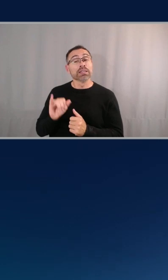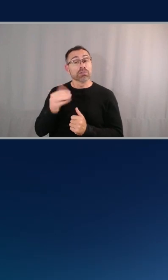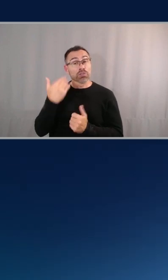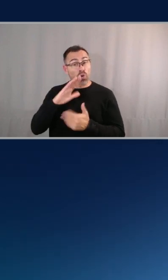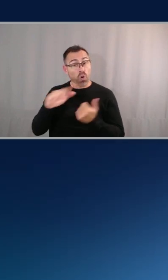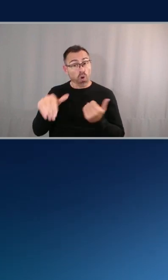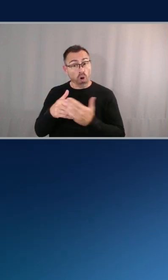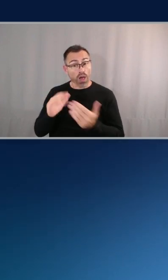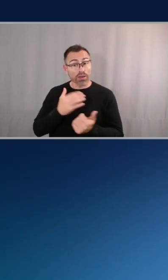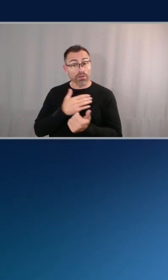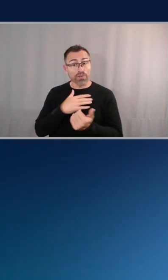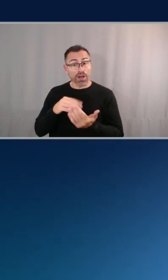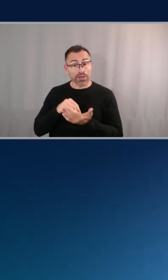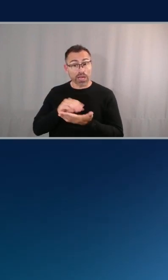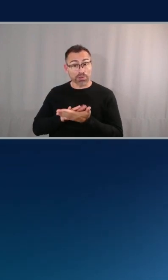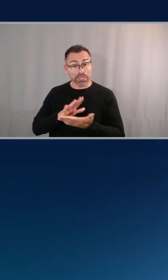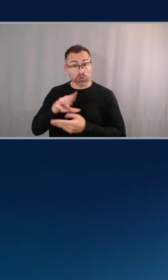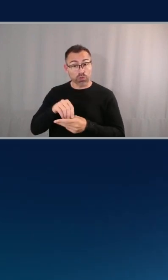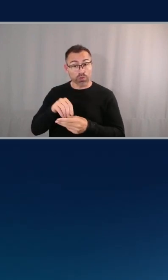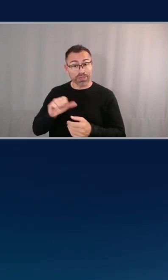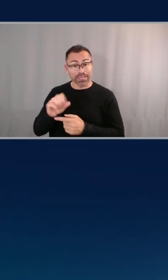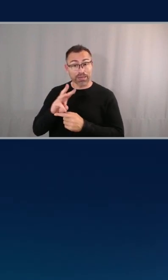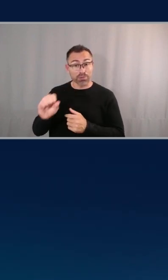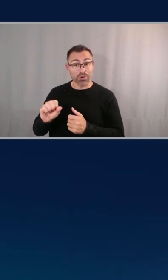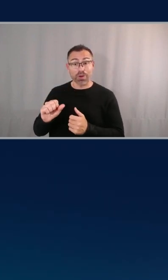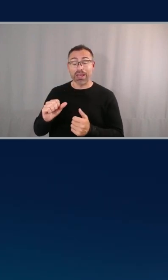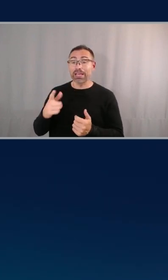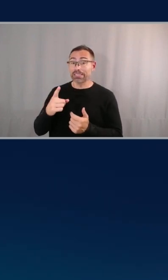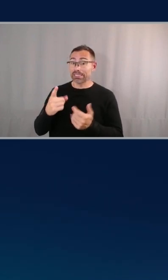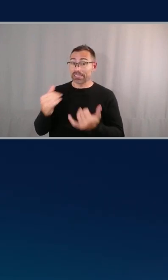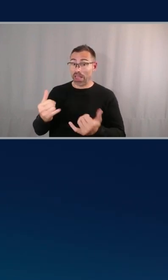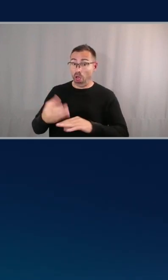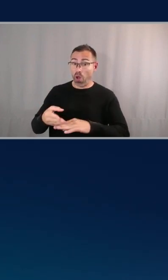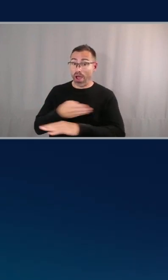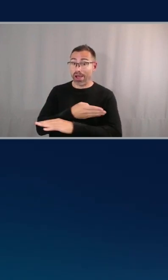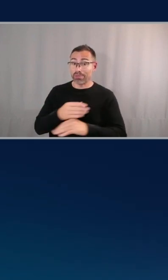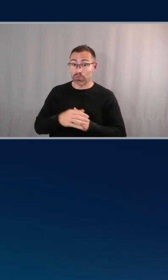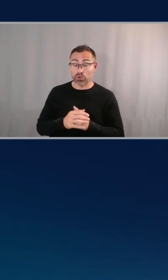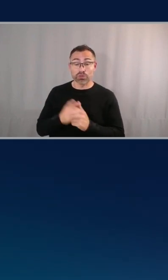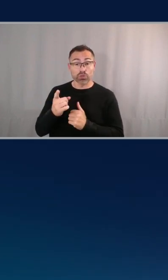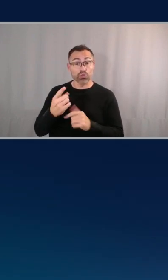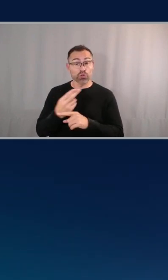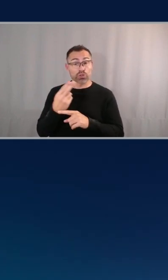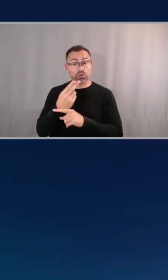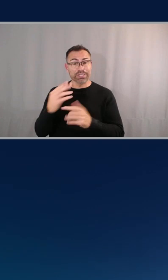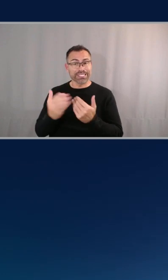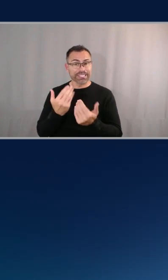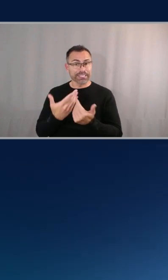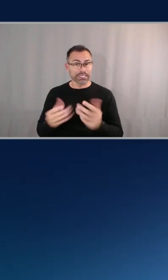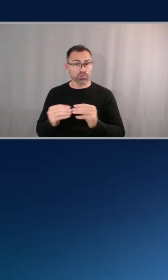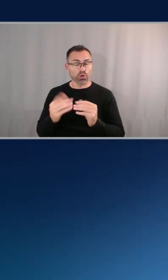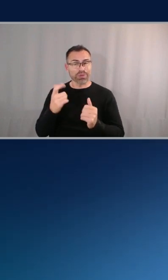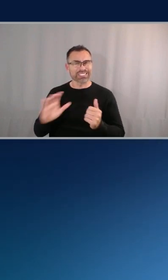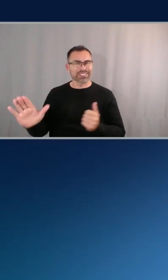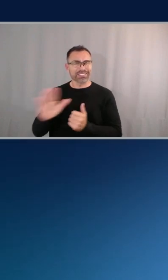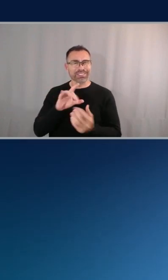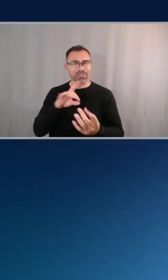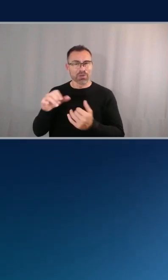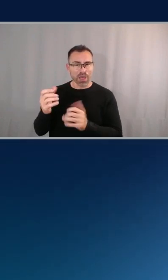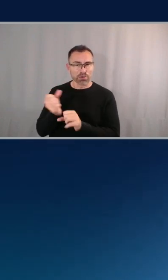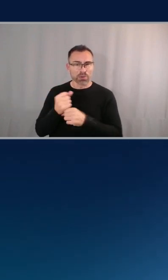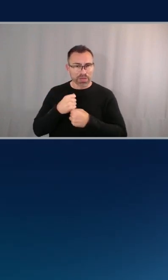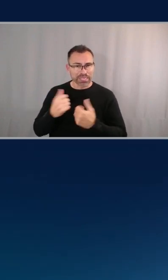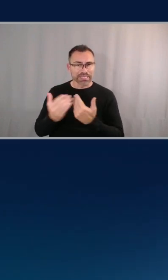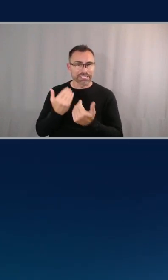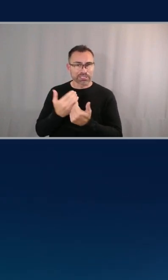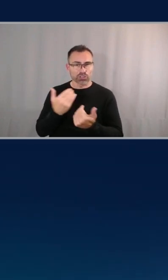got a major upgrade. So the navigation is a little bit easier. We've done that based on customer feedback. So it's, I would say it's a much